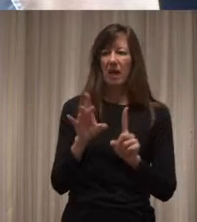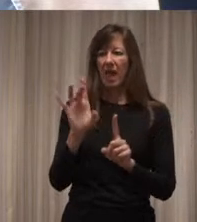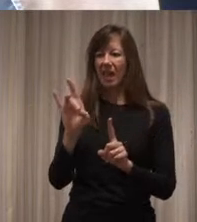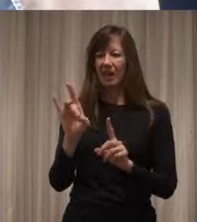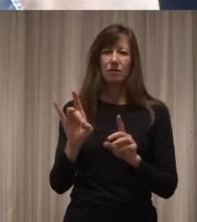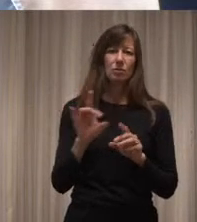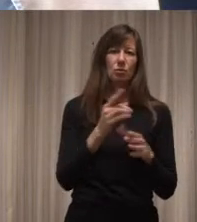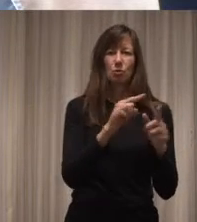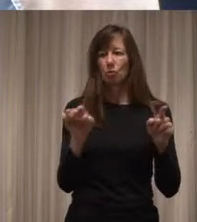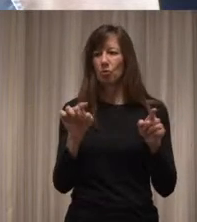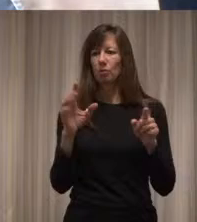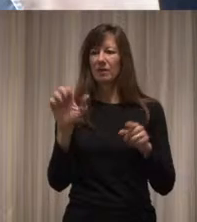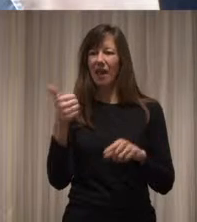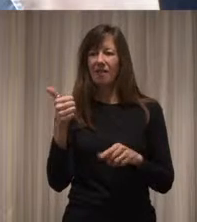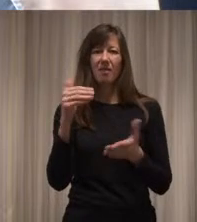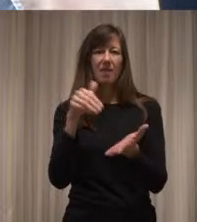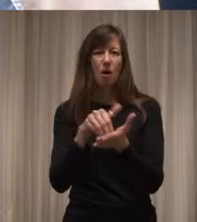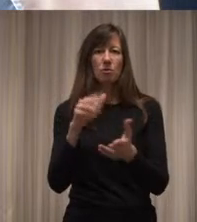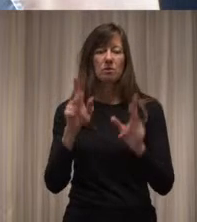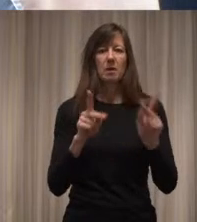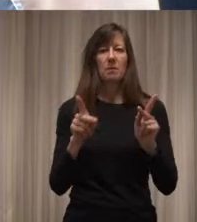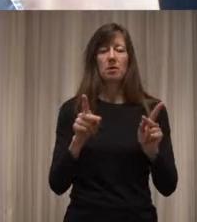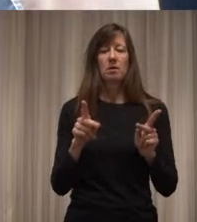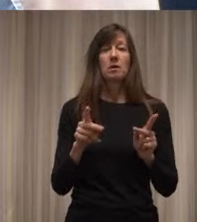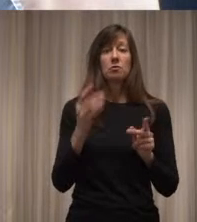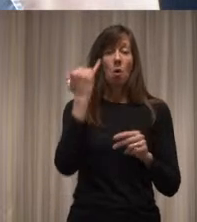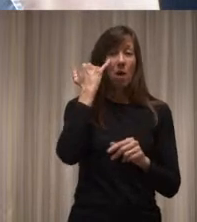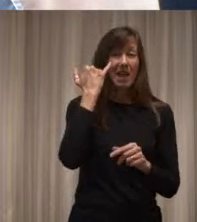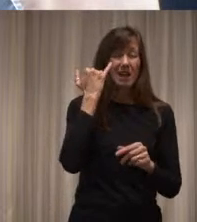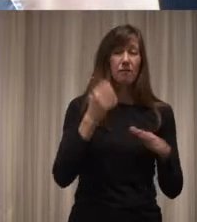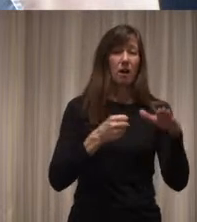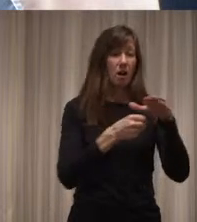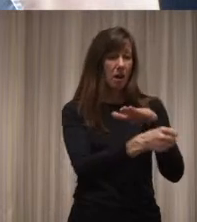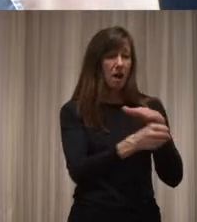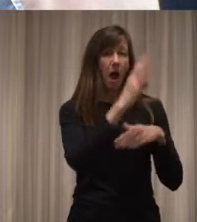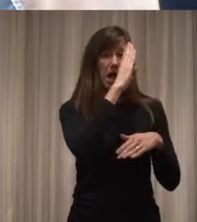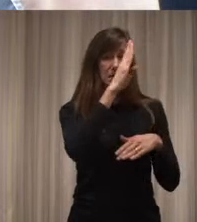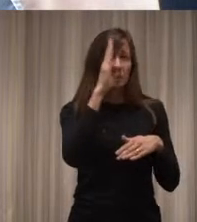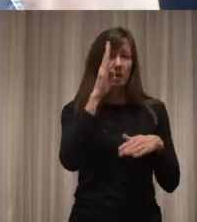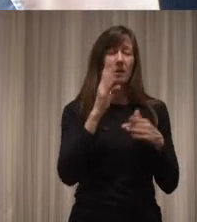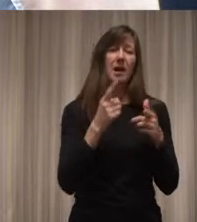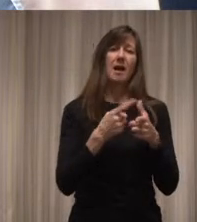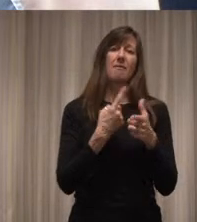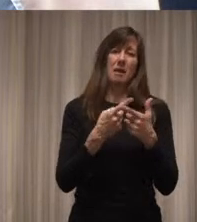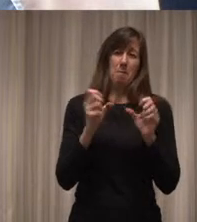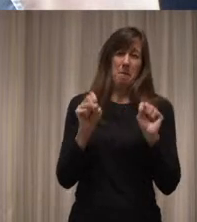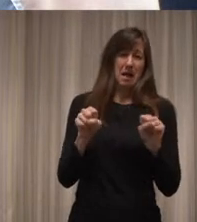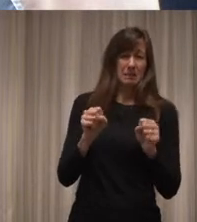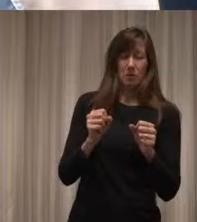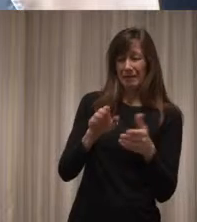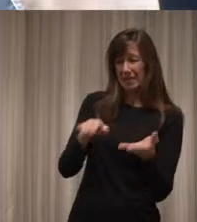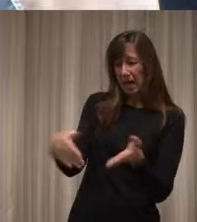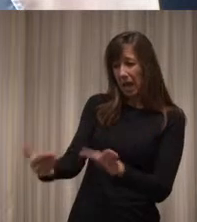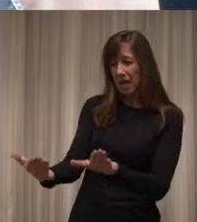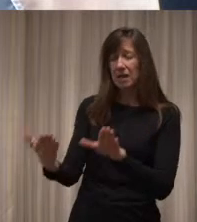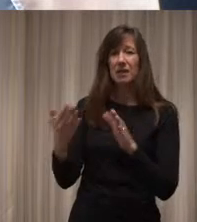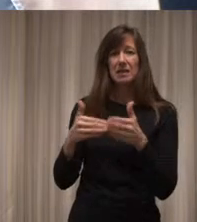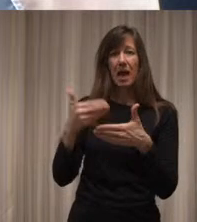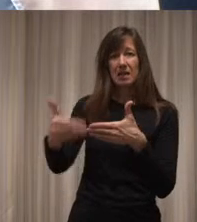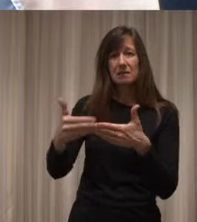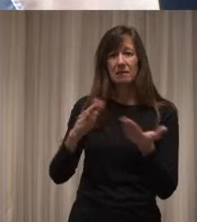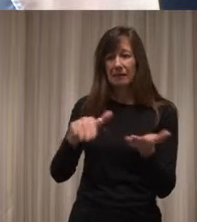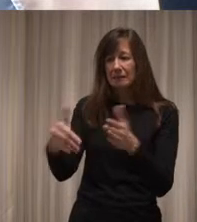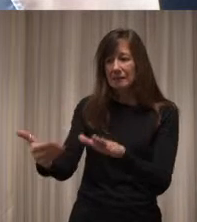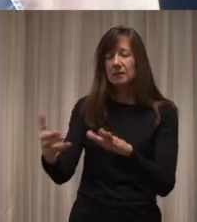the decisions of each of us directly affect those that we might lose in our own community. And